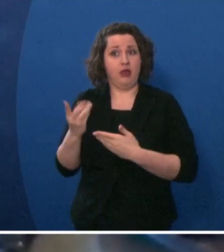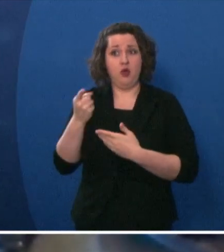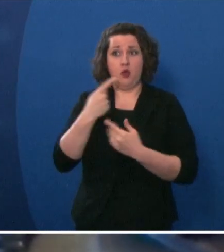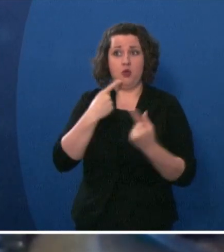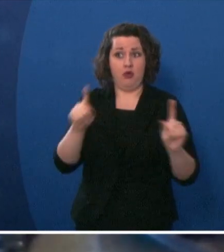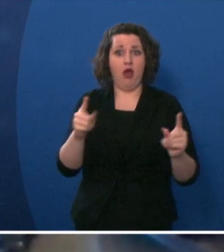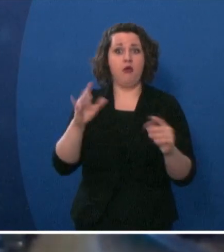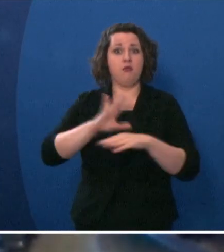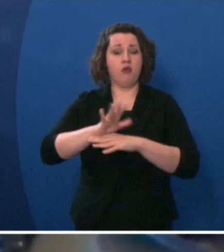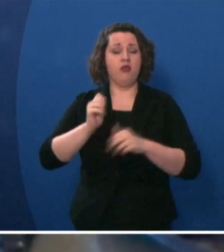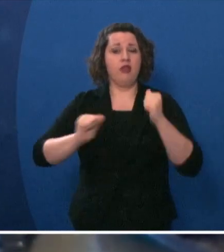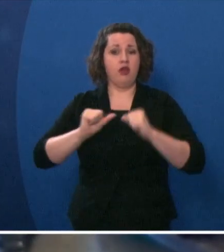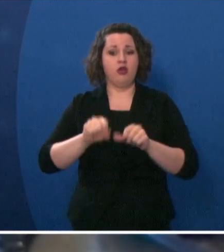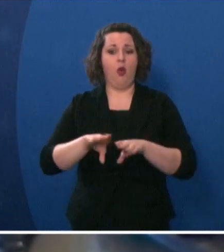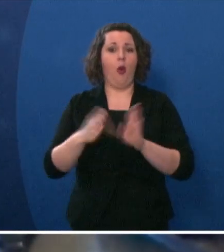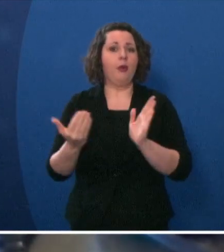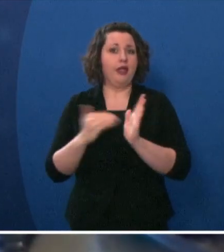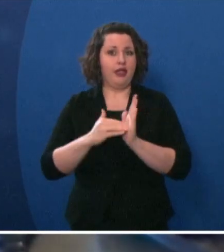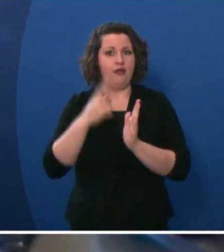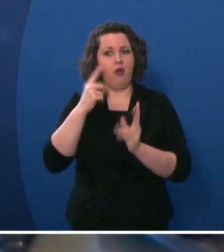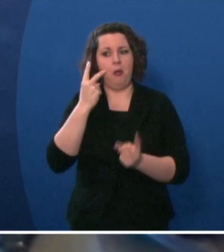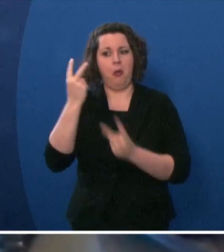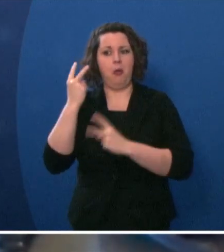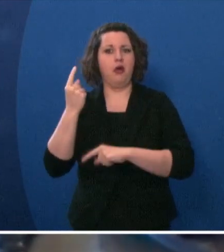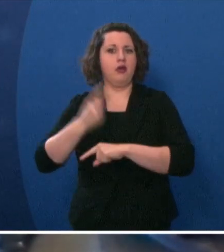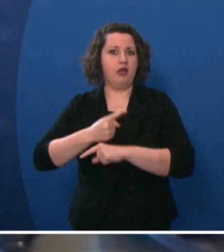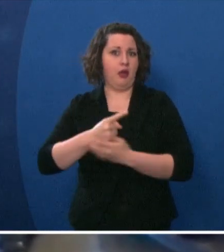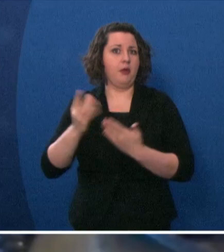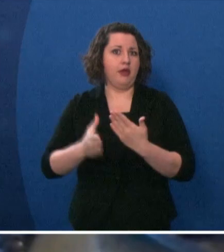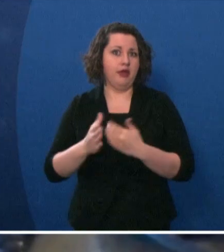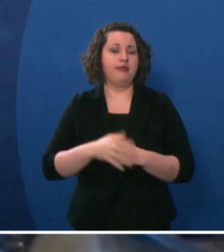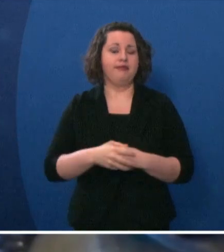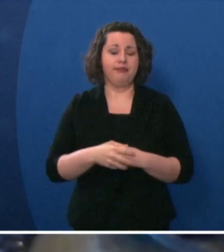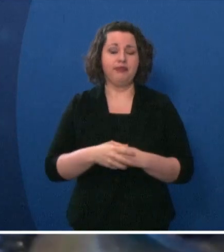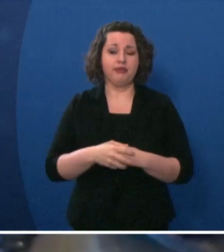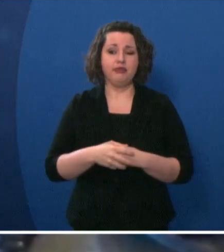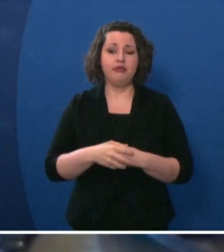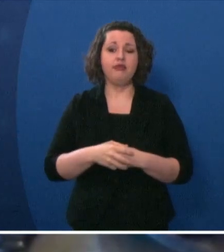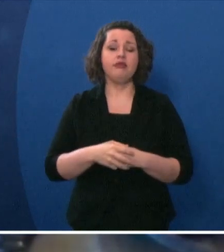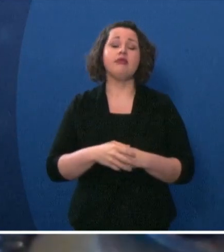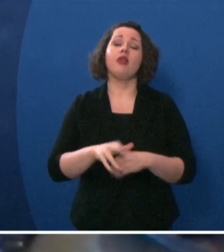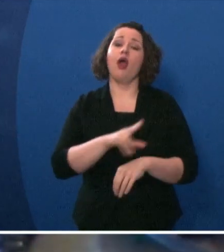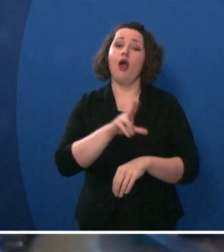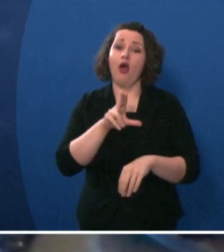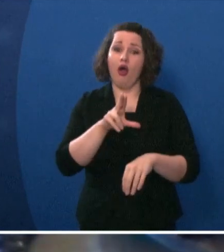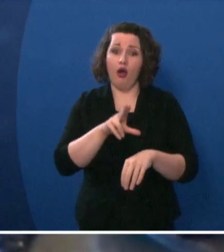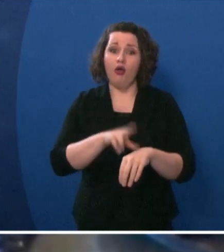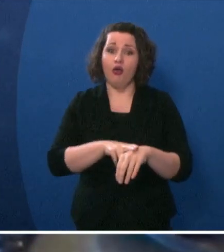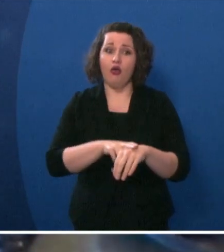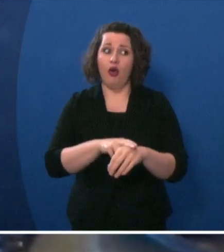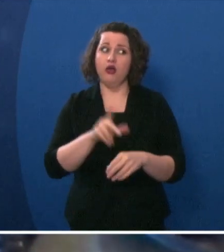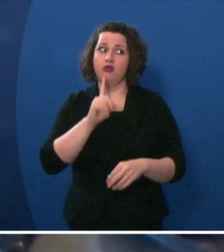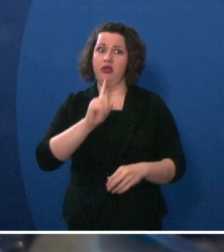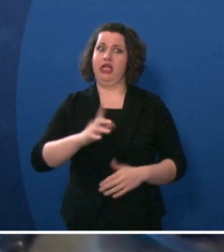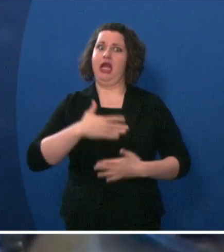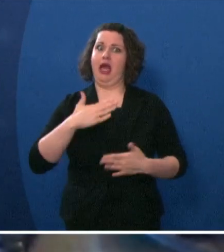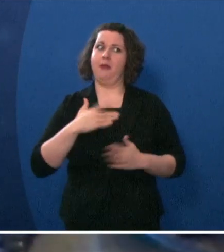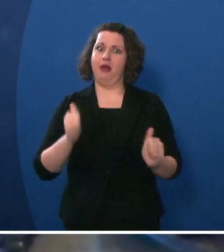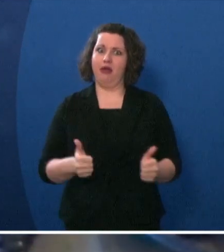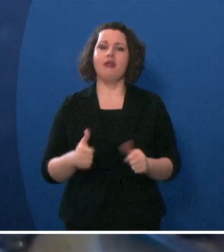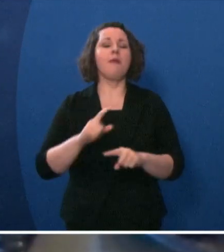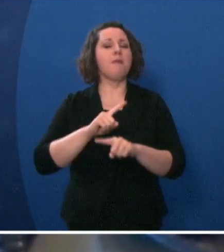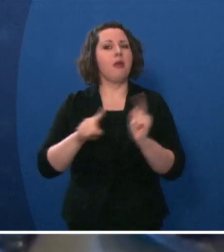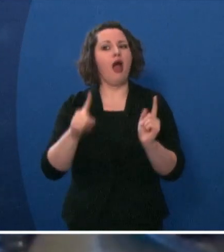theaters could begin to reopen for Memorial Day weekend throughout the state. Of course, We were pleased with the decision, but we